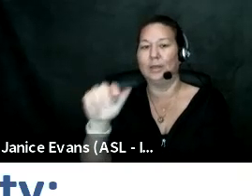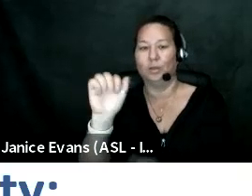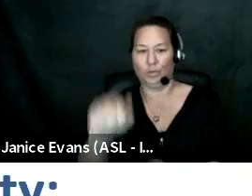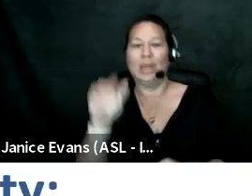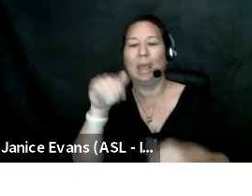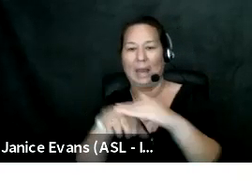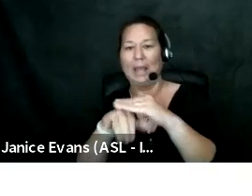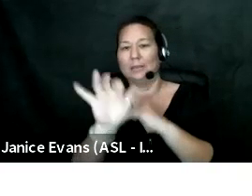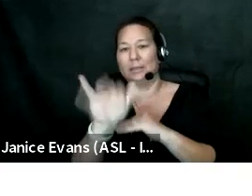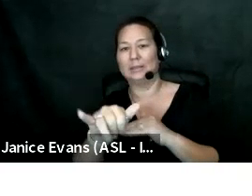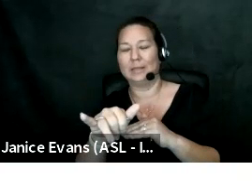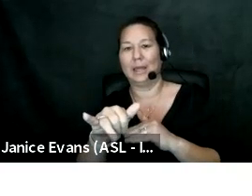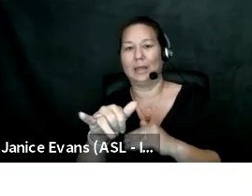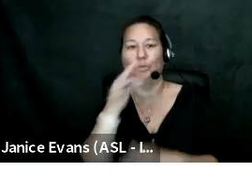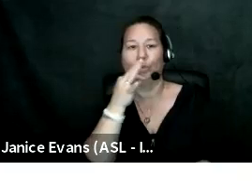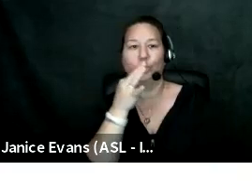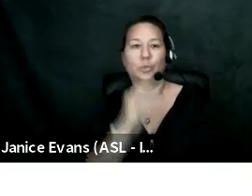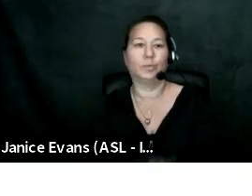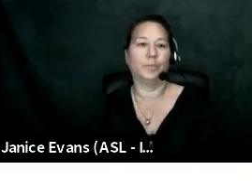slide.